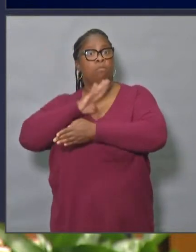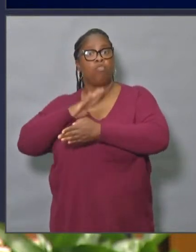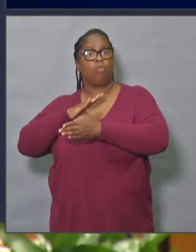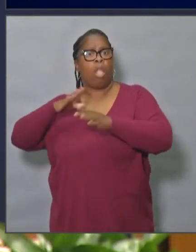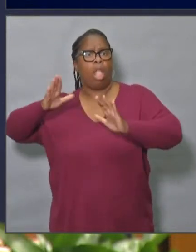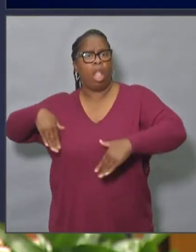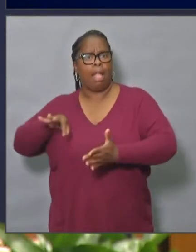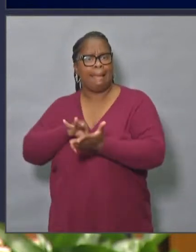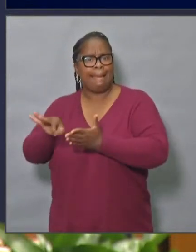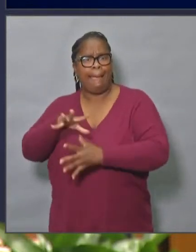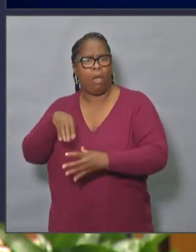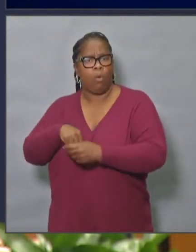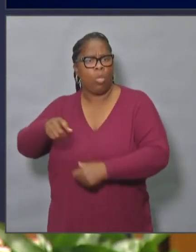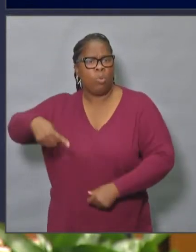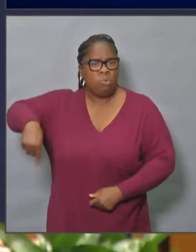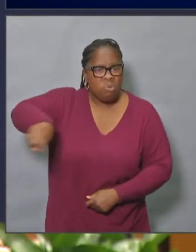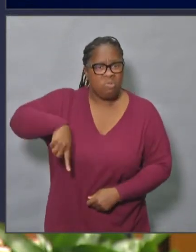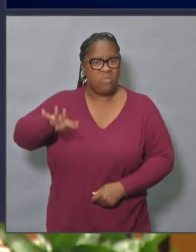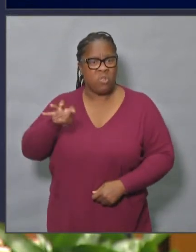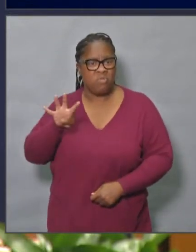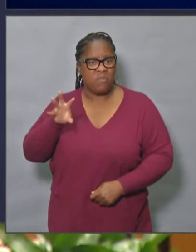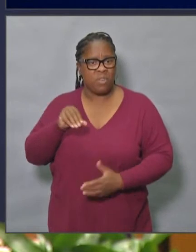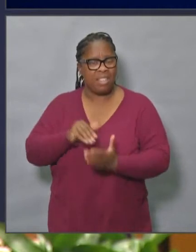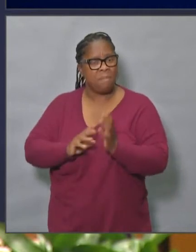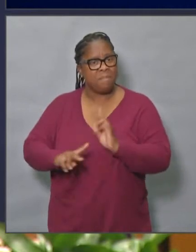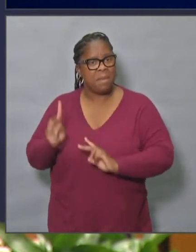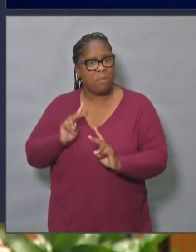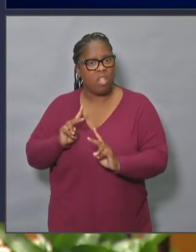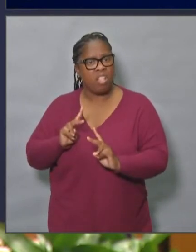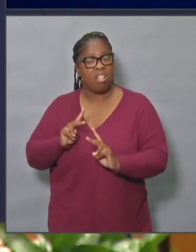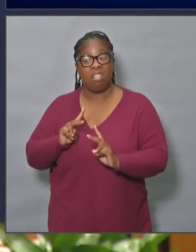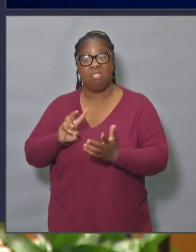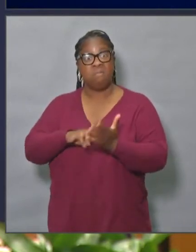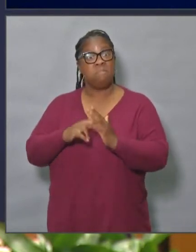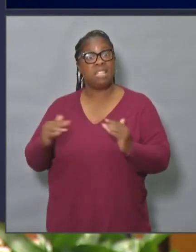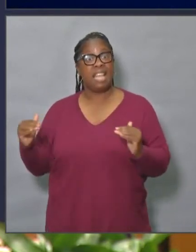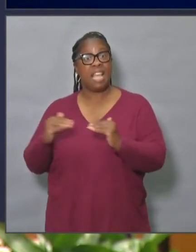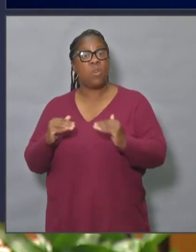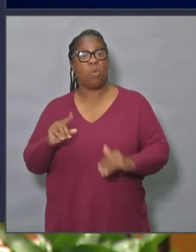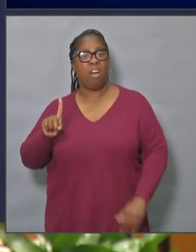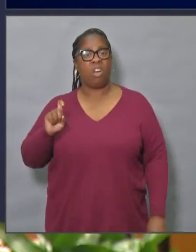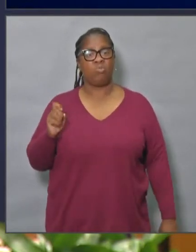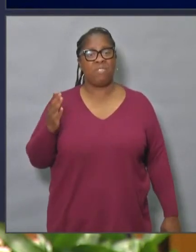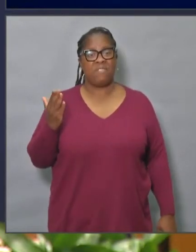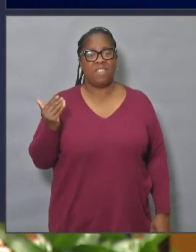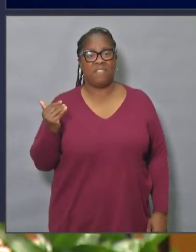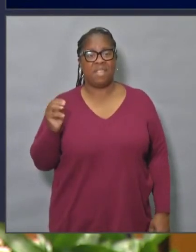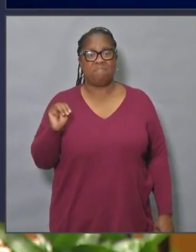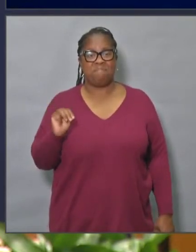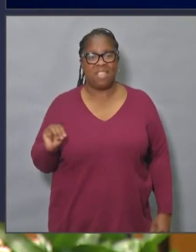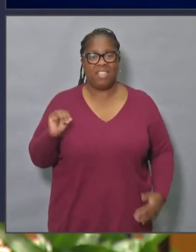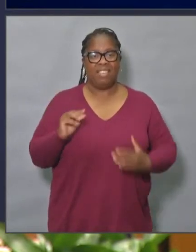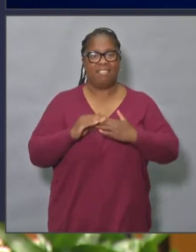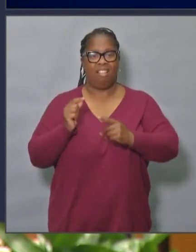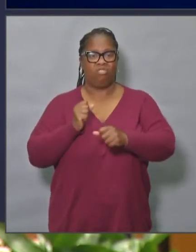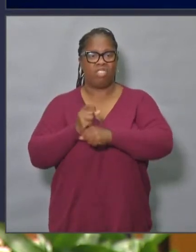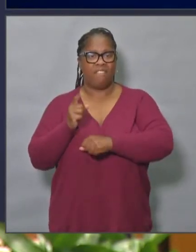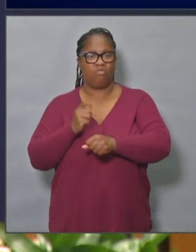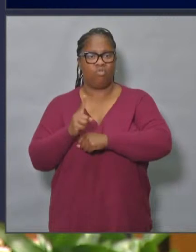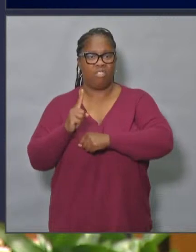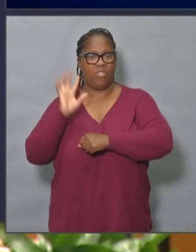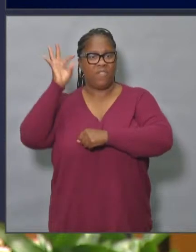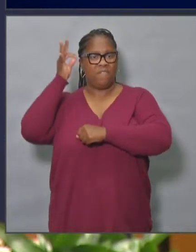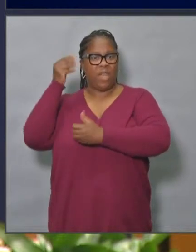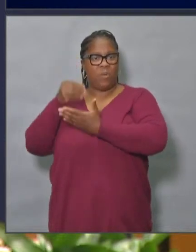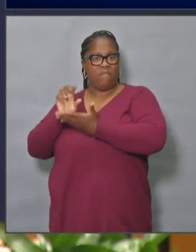Those undercounted residents accounted for almost $115 million annually in federal funding. In a